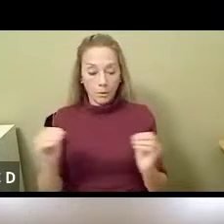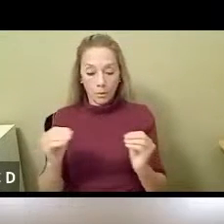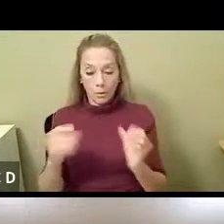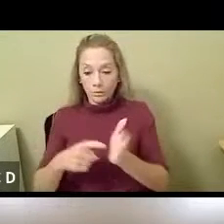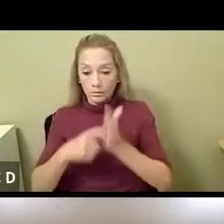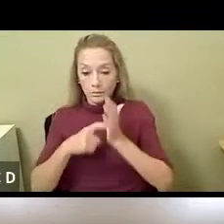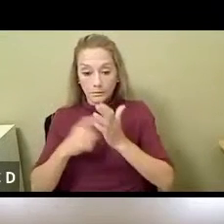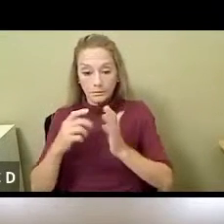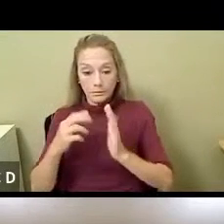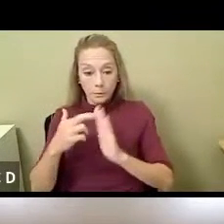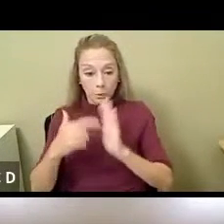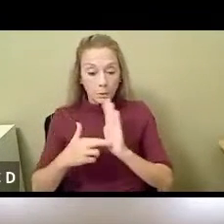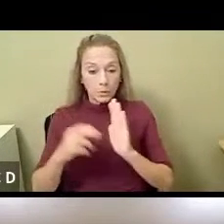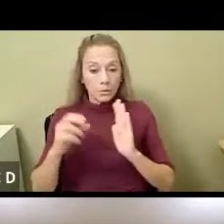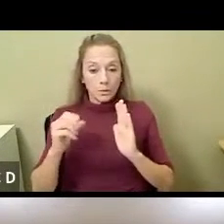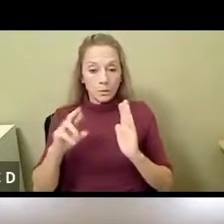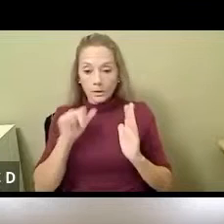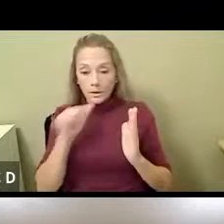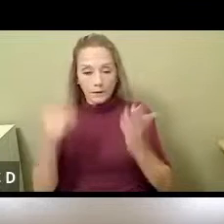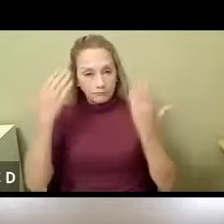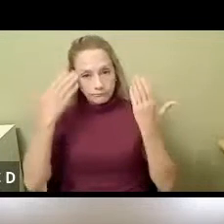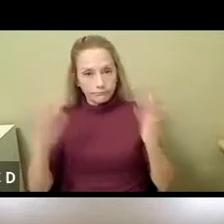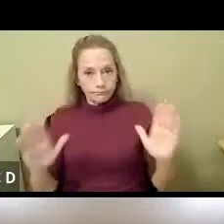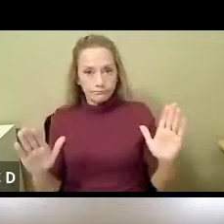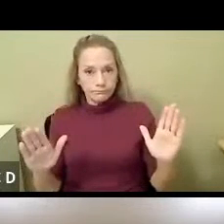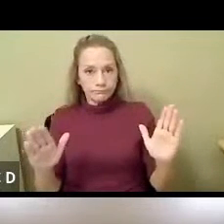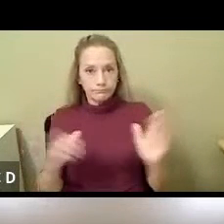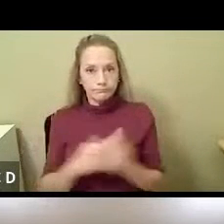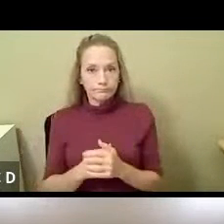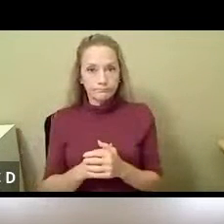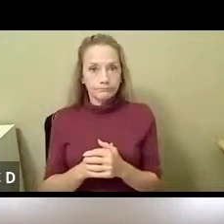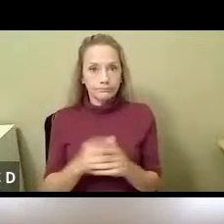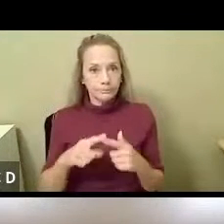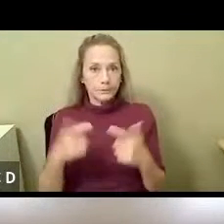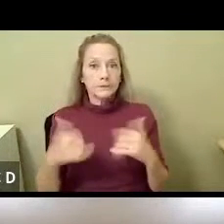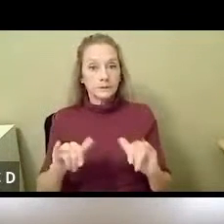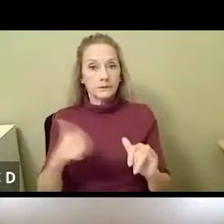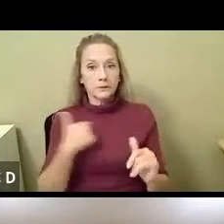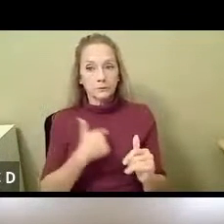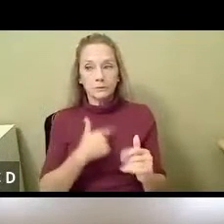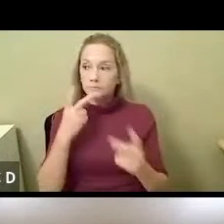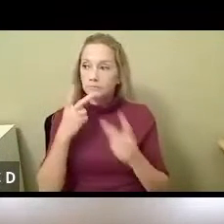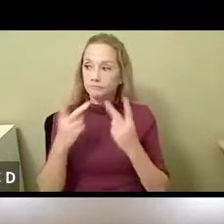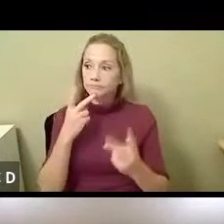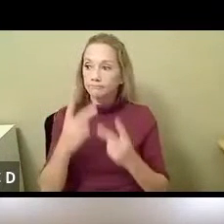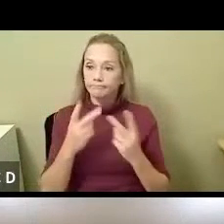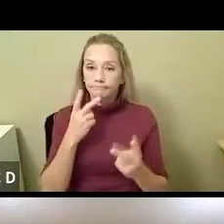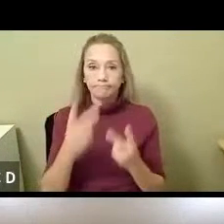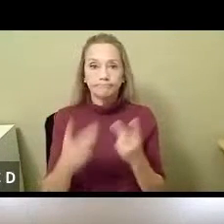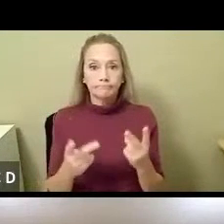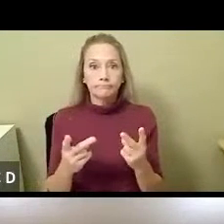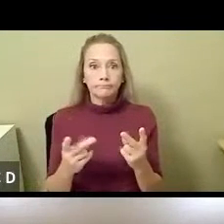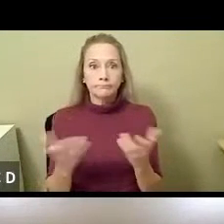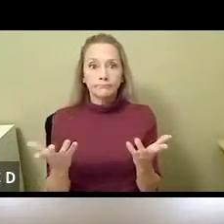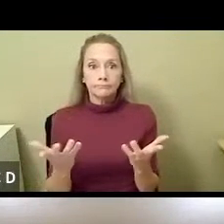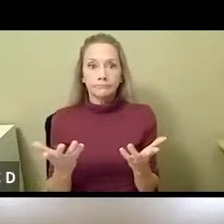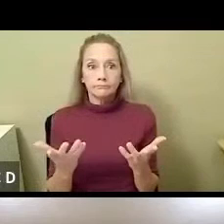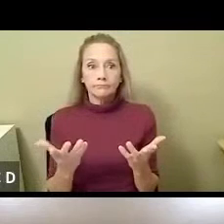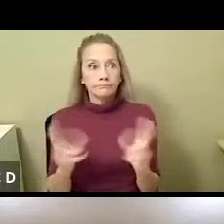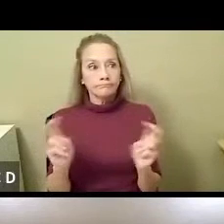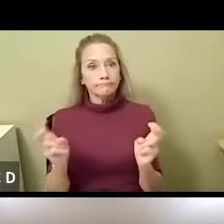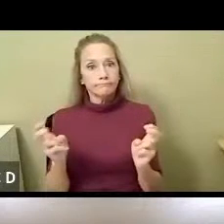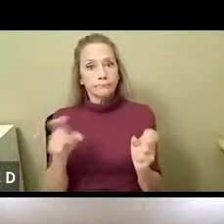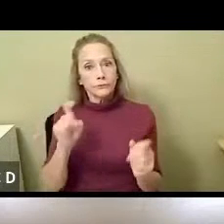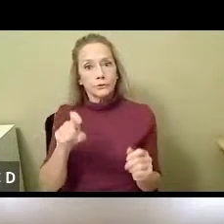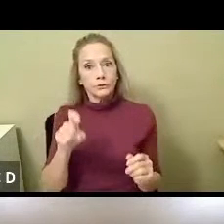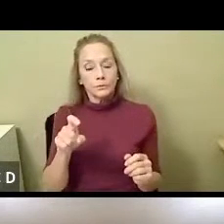So, but you know, we continue to see folks, you know, just be human, getting